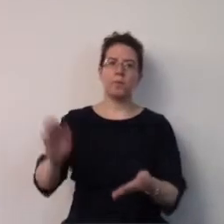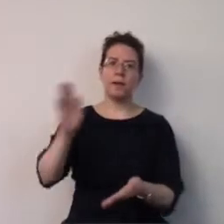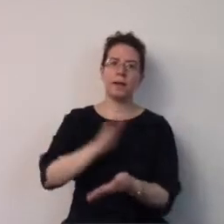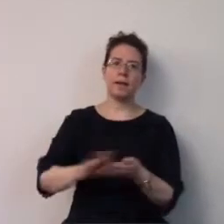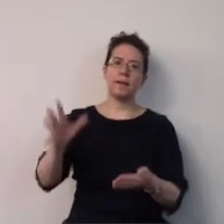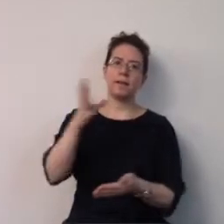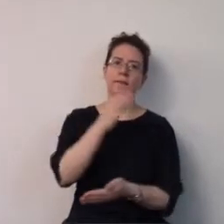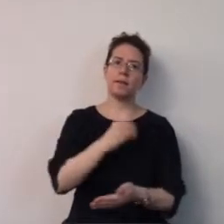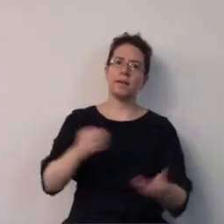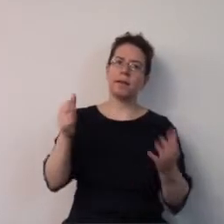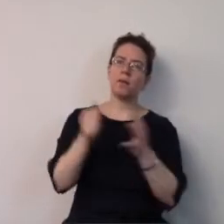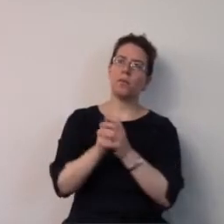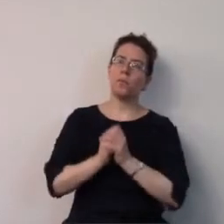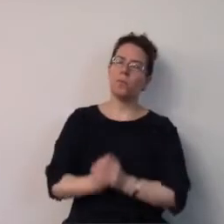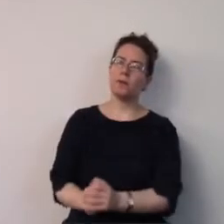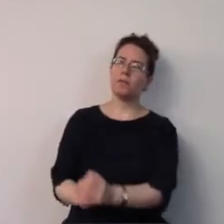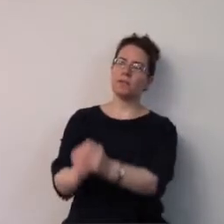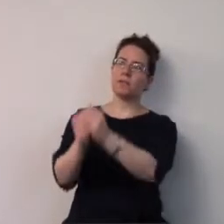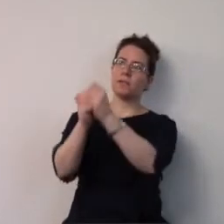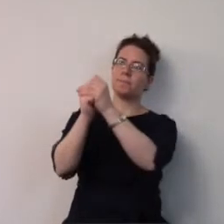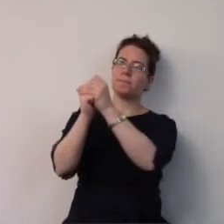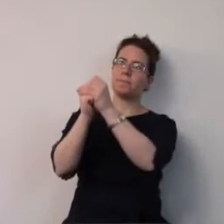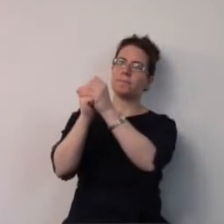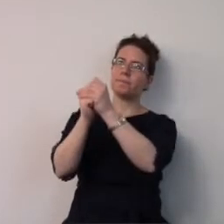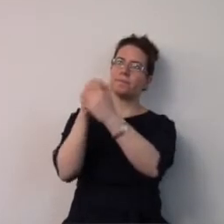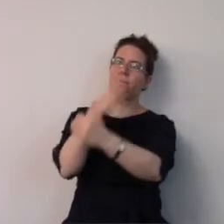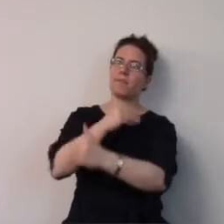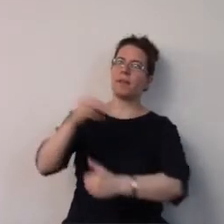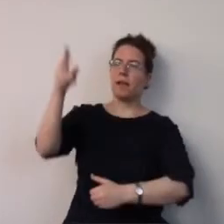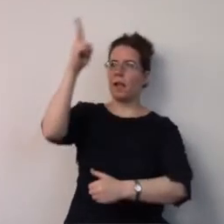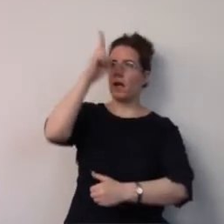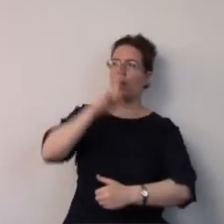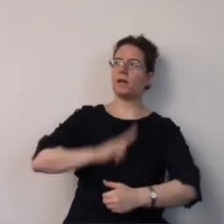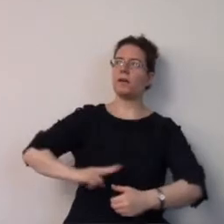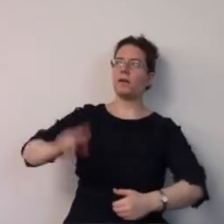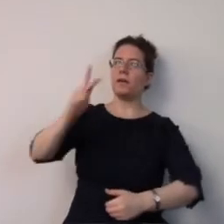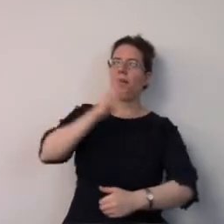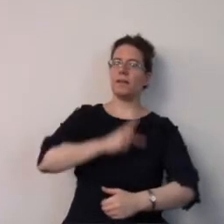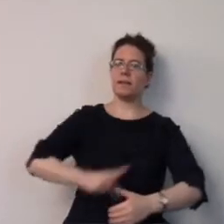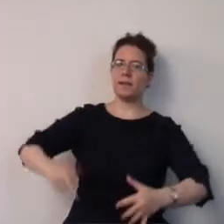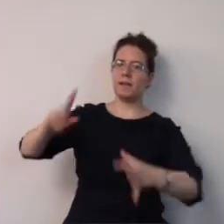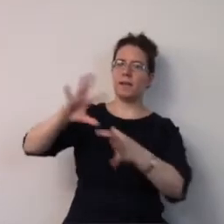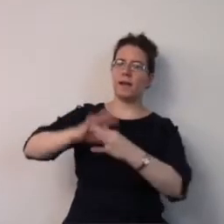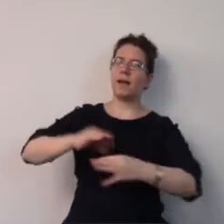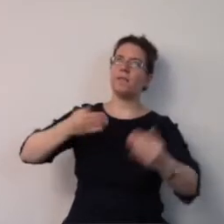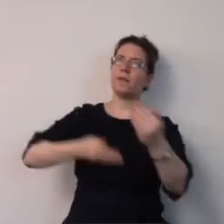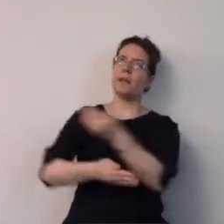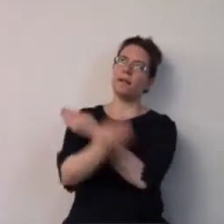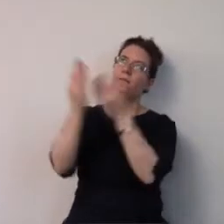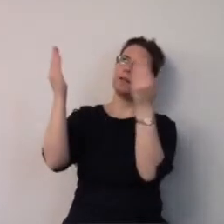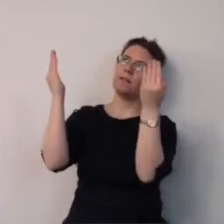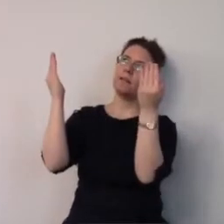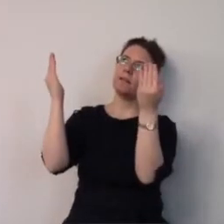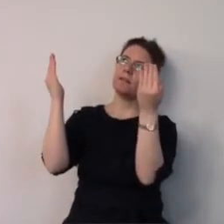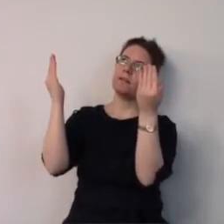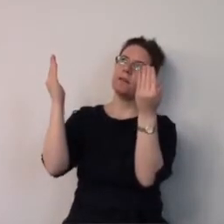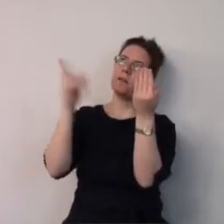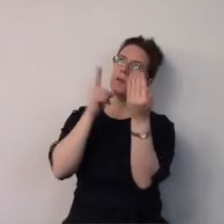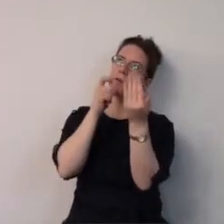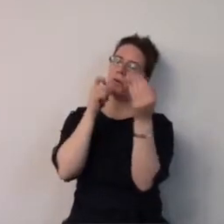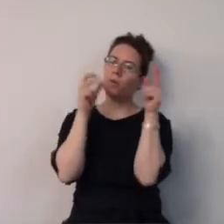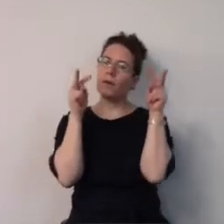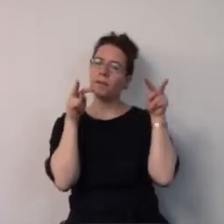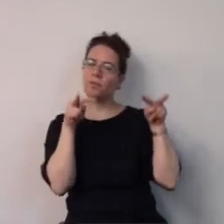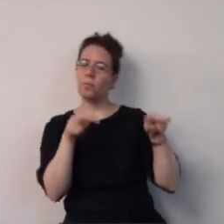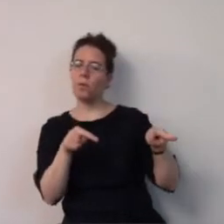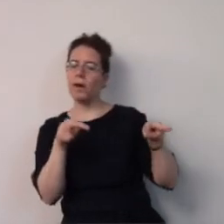he's able to abase. Wow. And God right. said, vengeance is mine, I will repay. You leave it in his hands. Yes. He'll